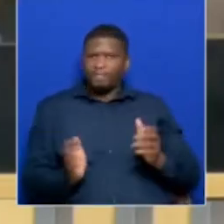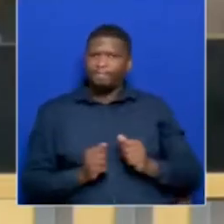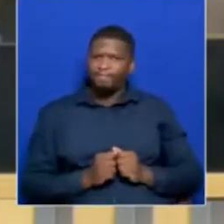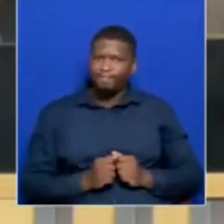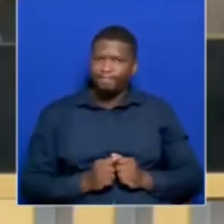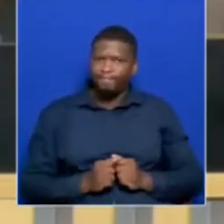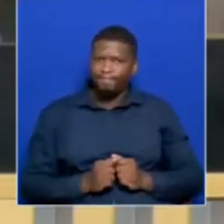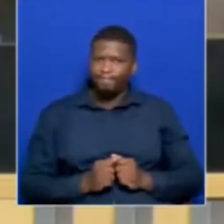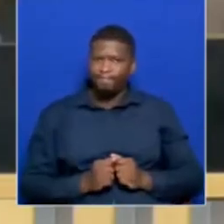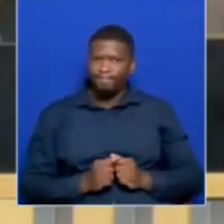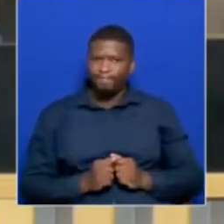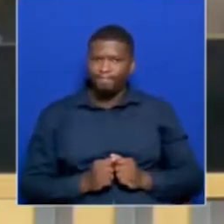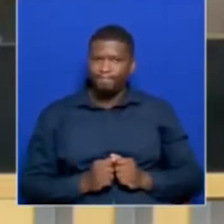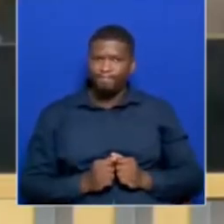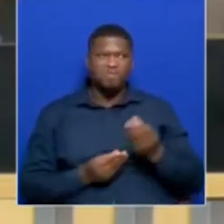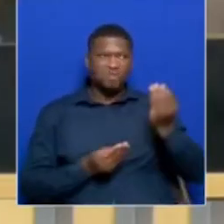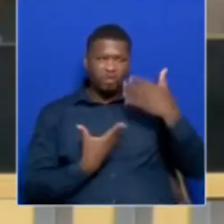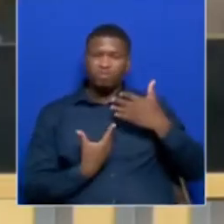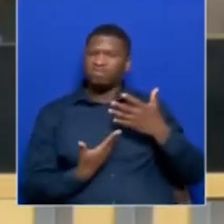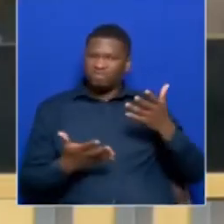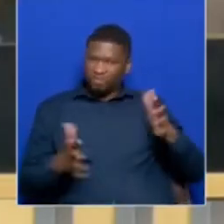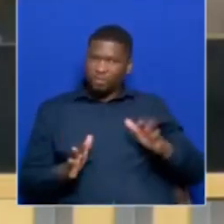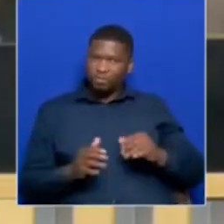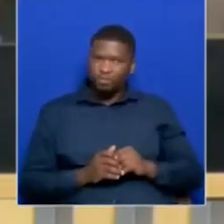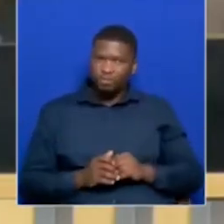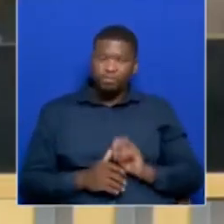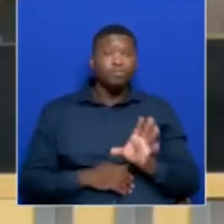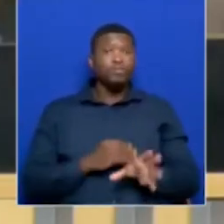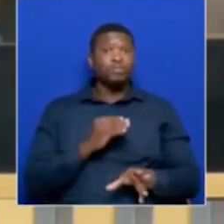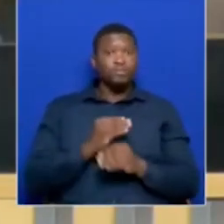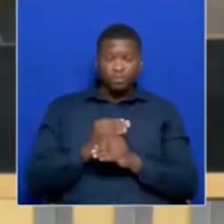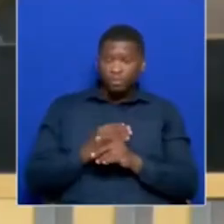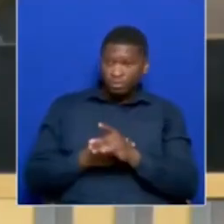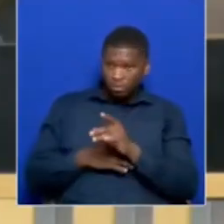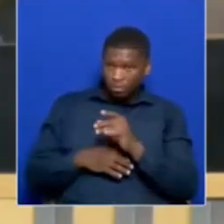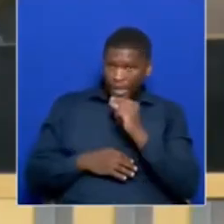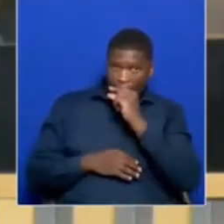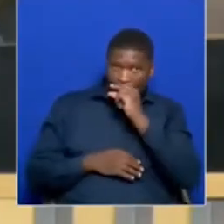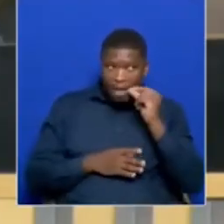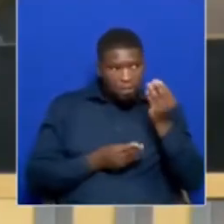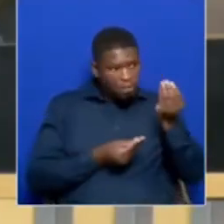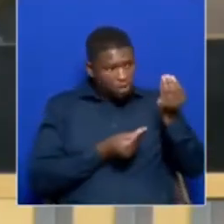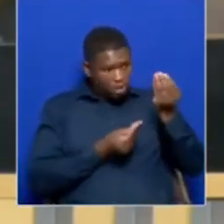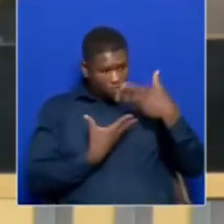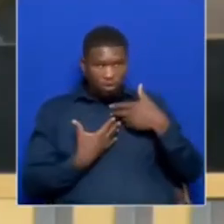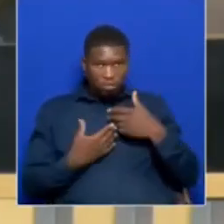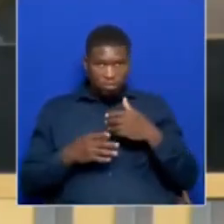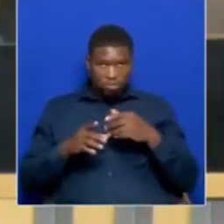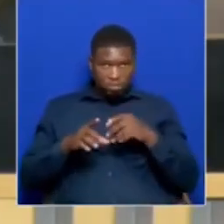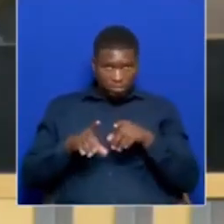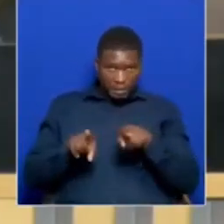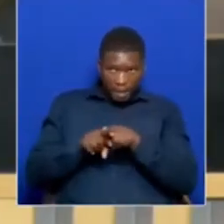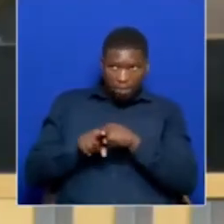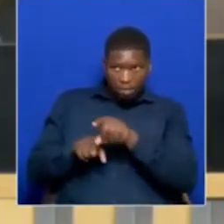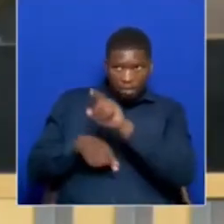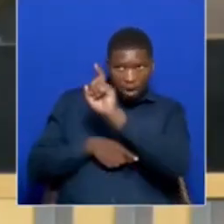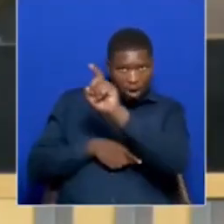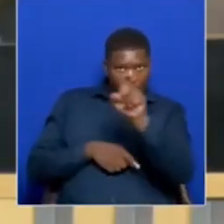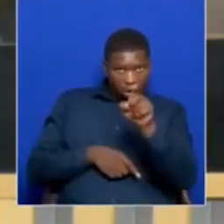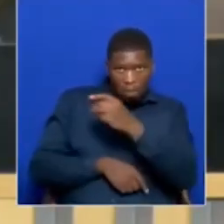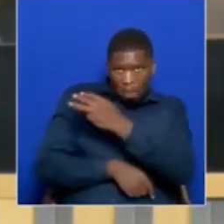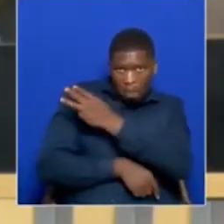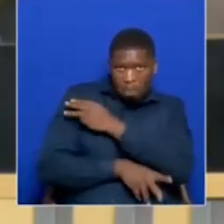And did they give you the same names of the people, or rather the same names you gave to the